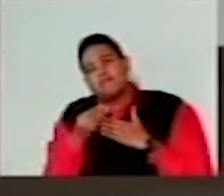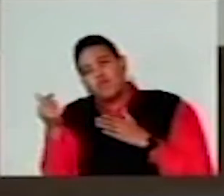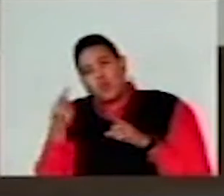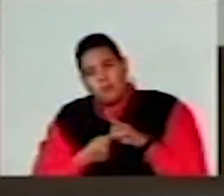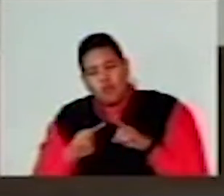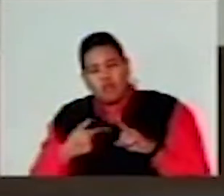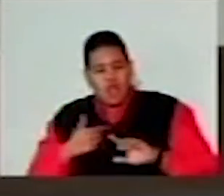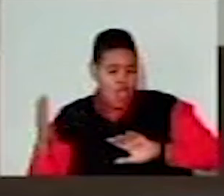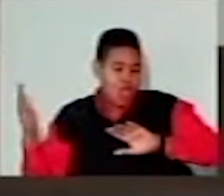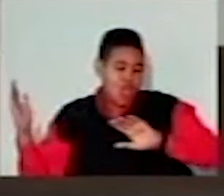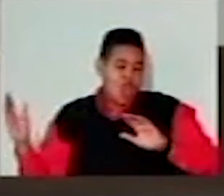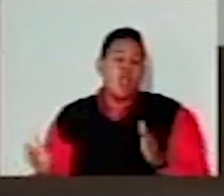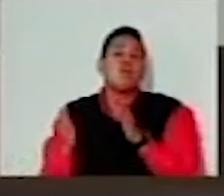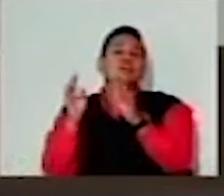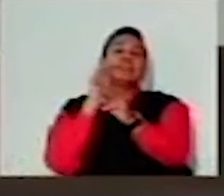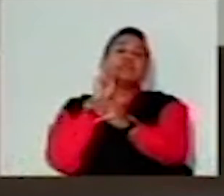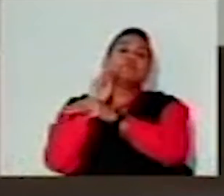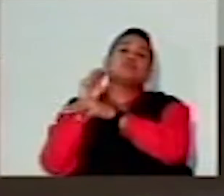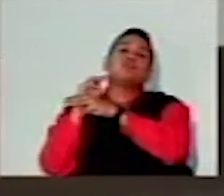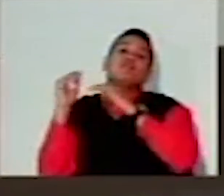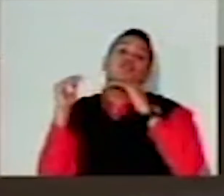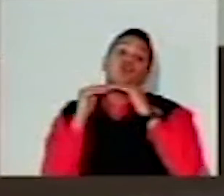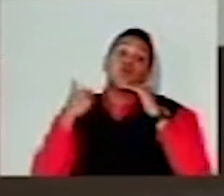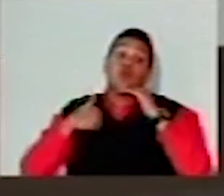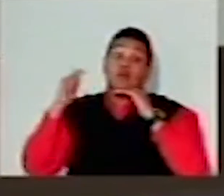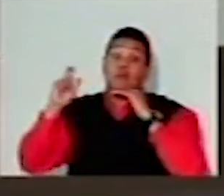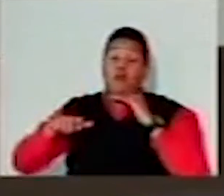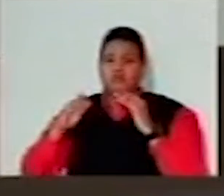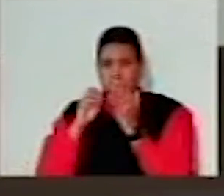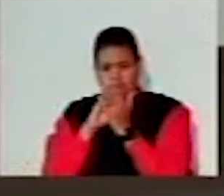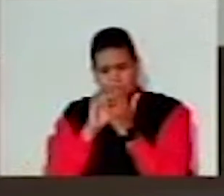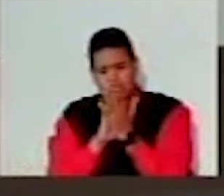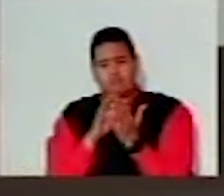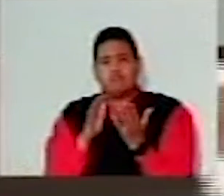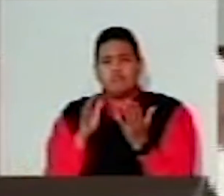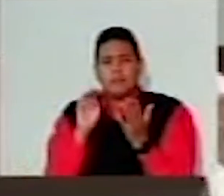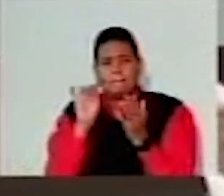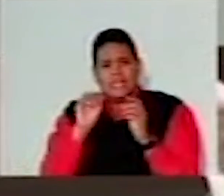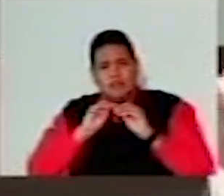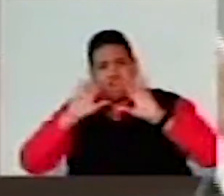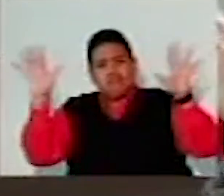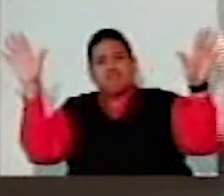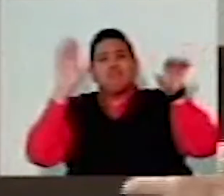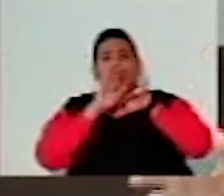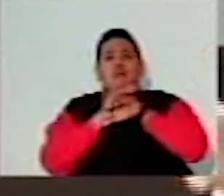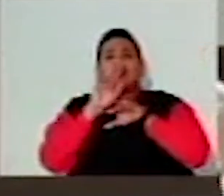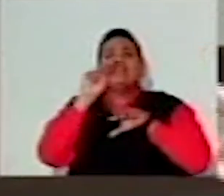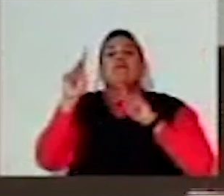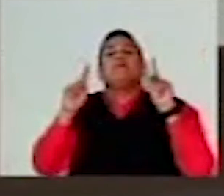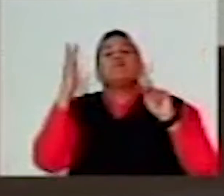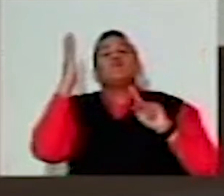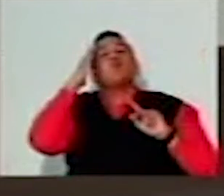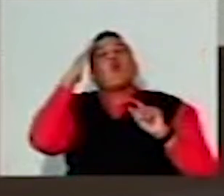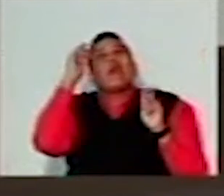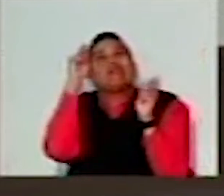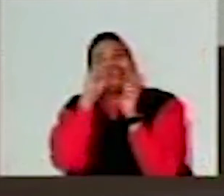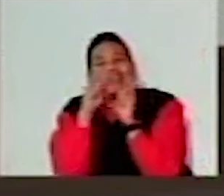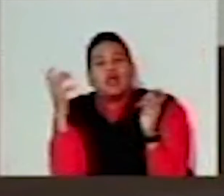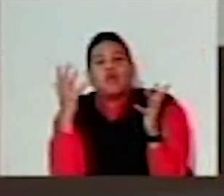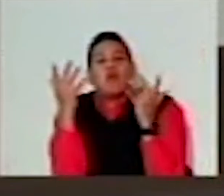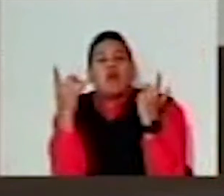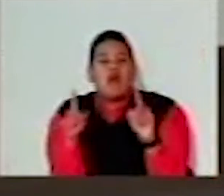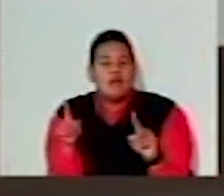have urged the Ministry of Justice that we must put it in the media, on the air, so that people know exactly what